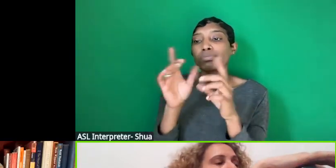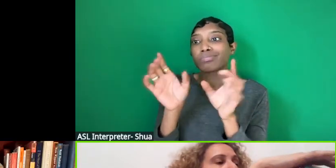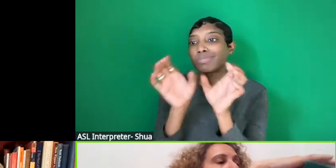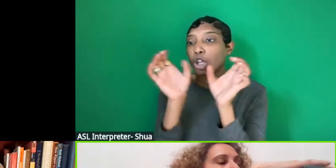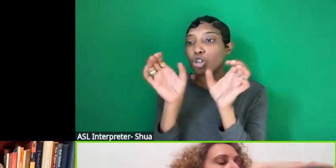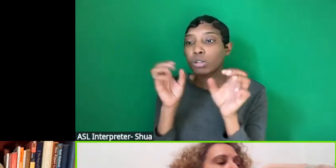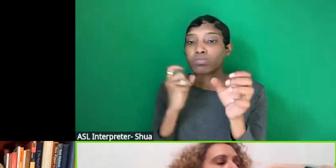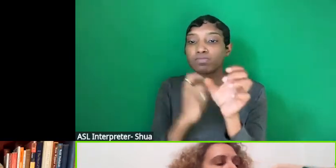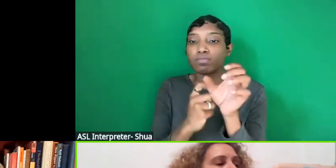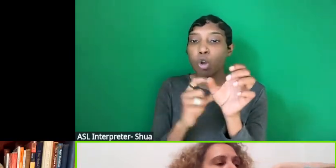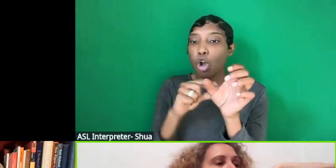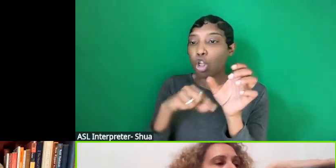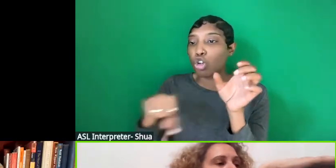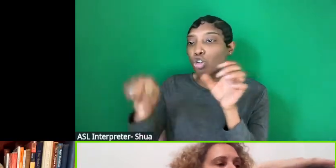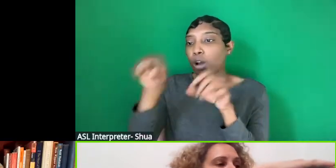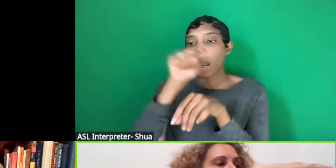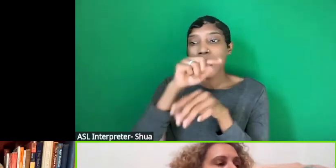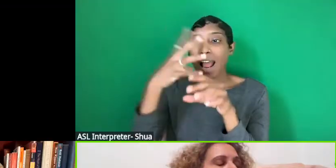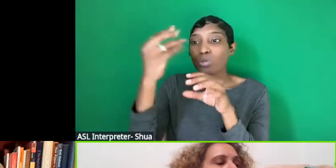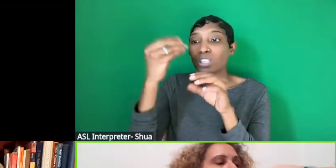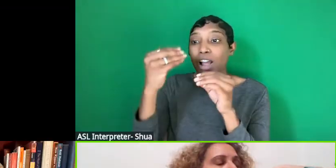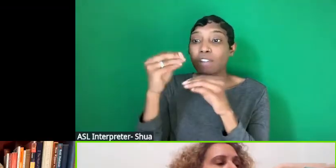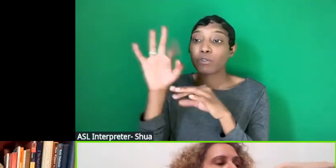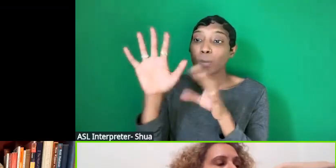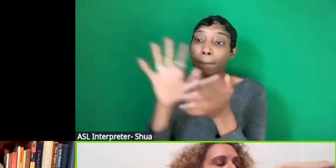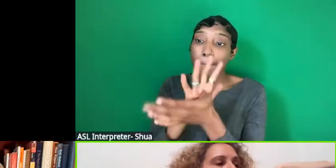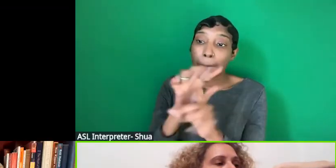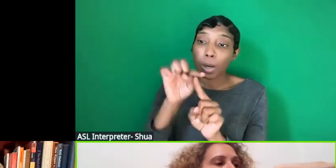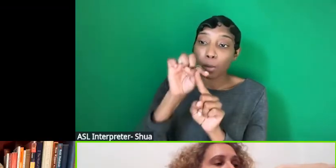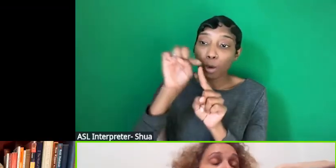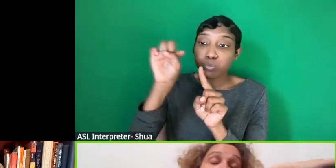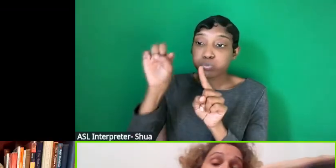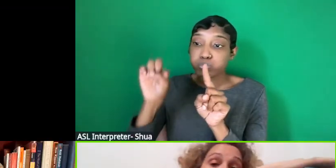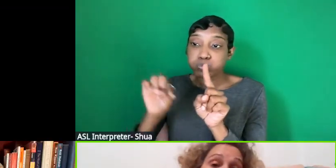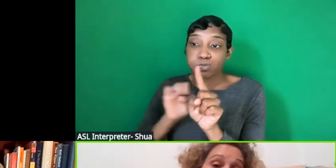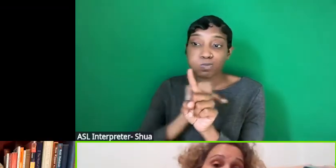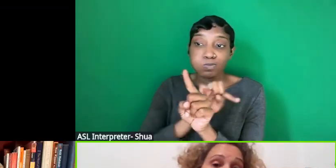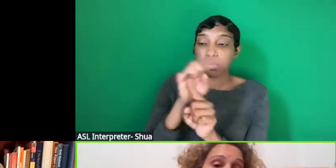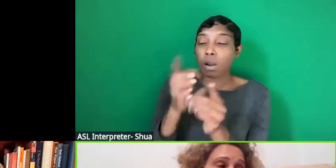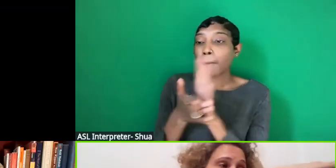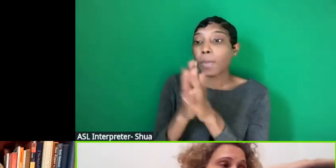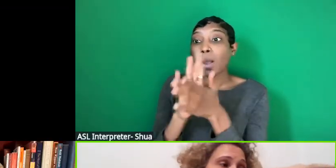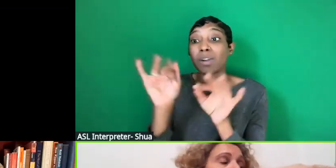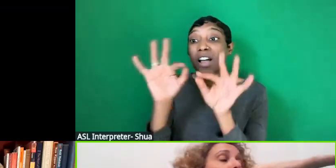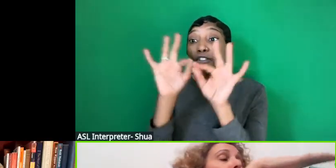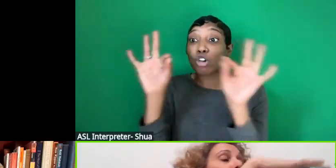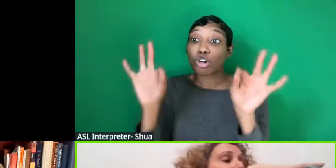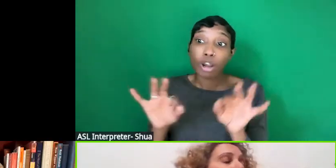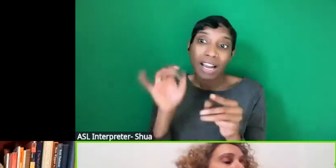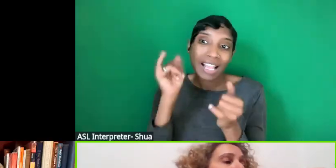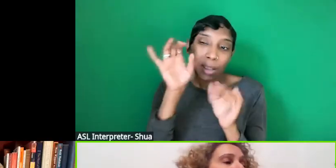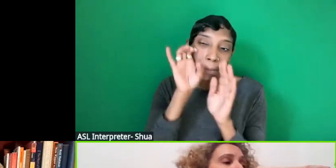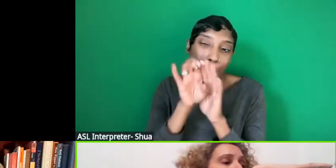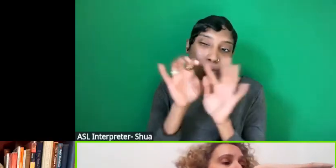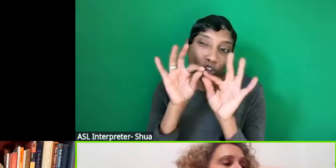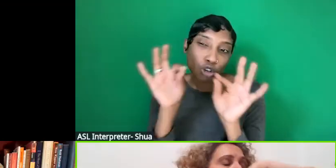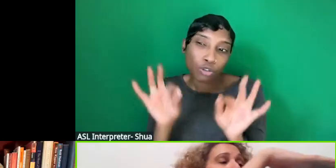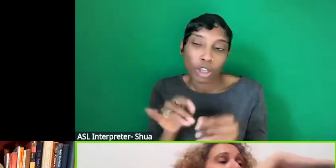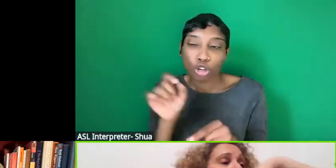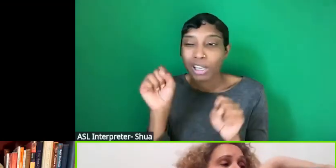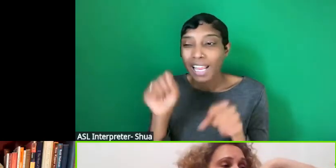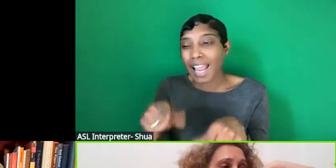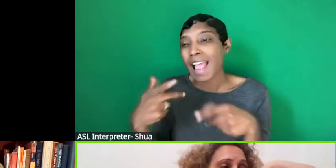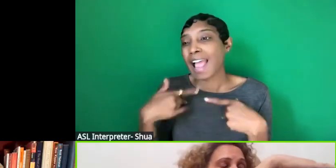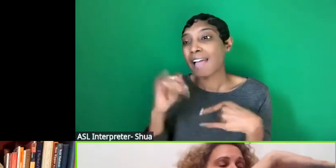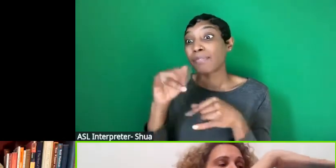around the outside of your paper, and then it becomes like a frame, a picture frame. So you can basically have the